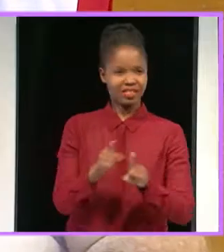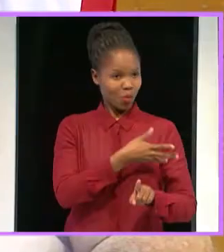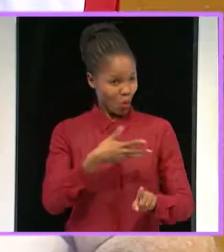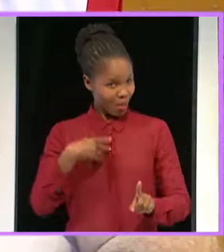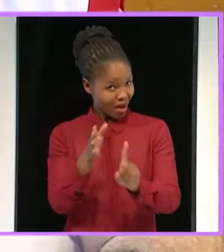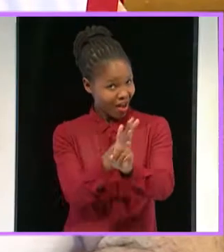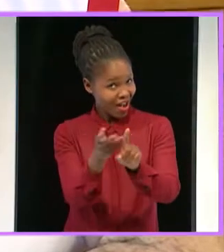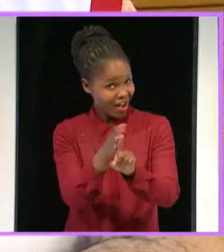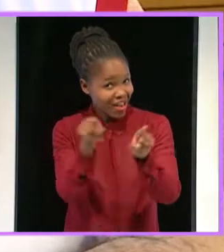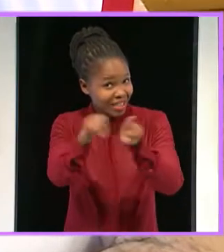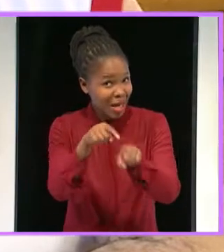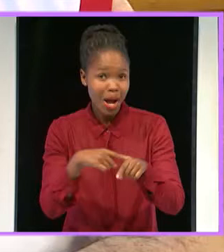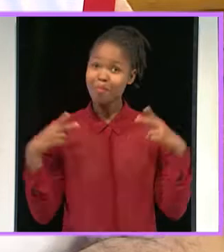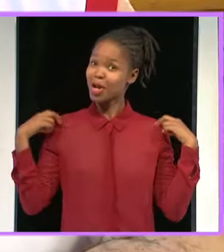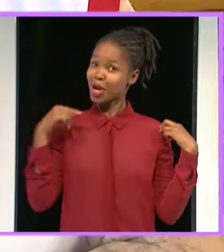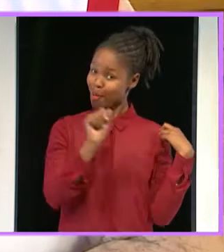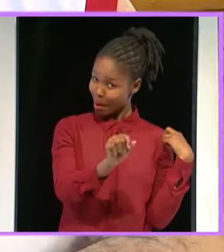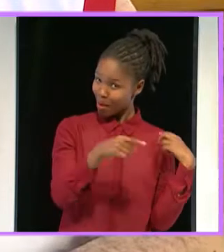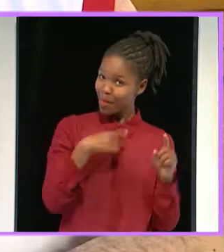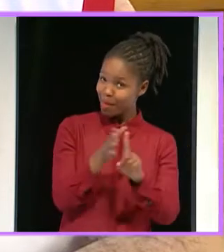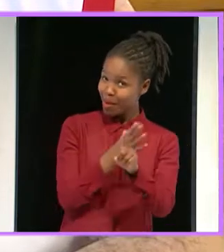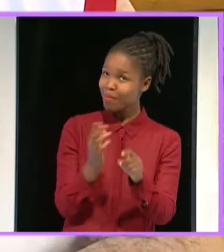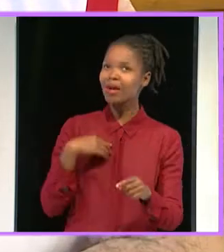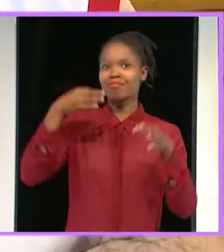voice? No. Perhaps the nurse? No.